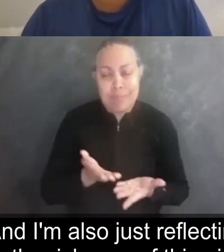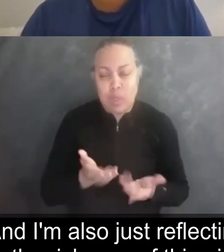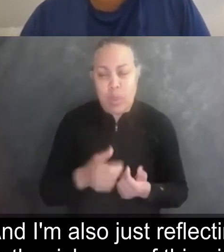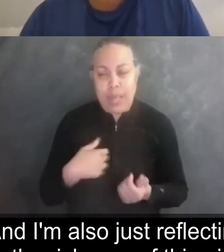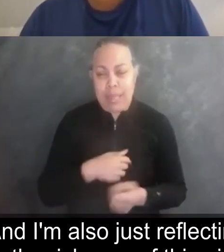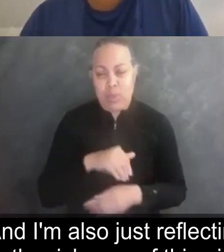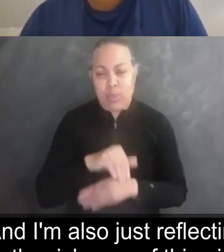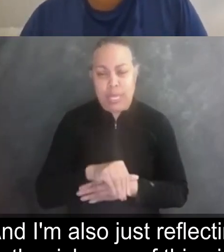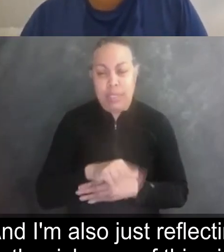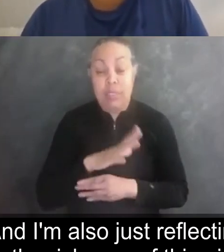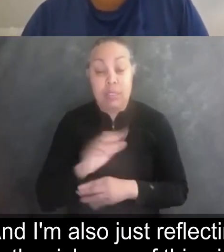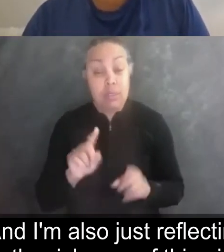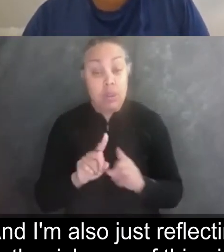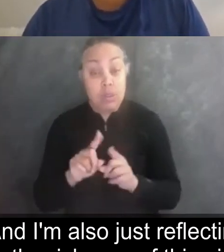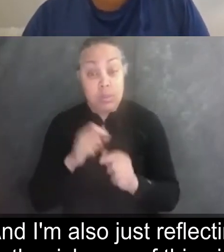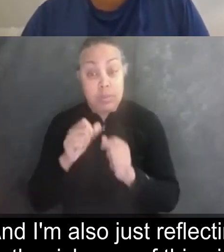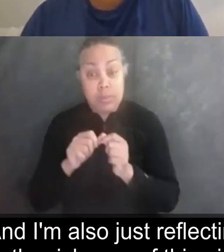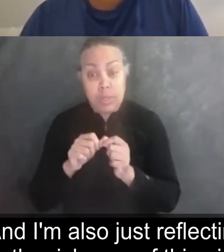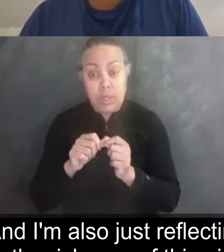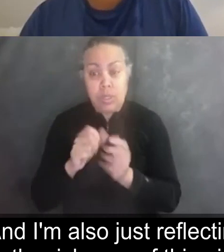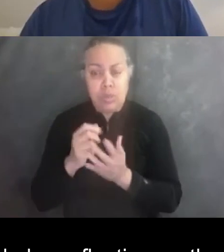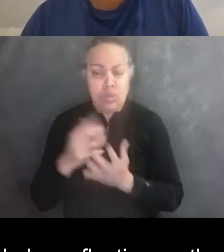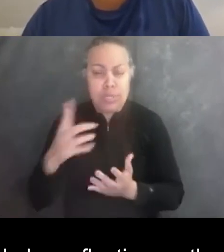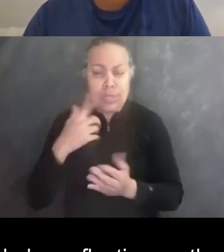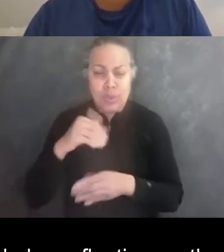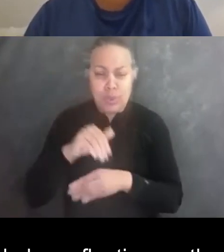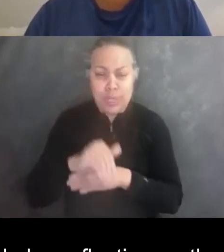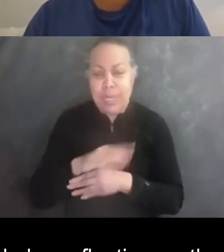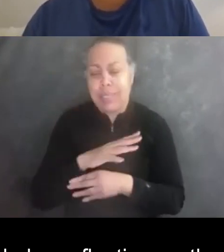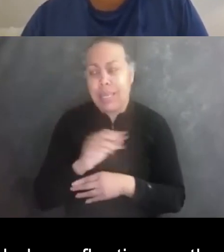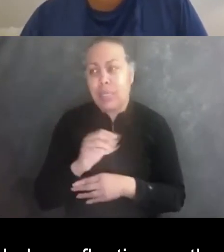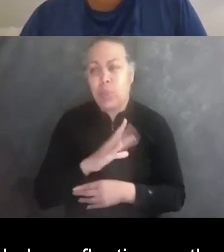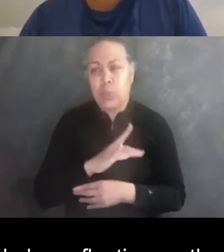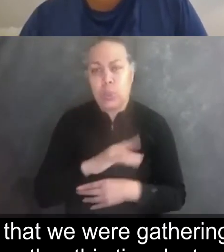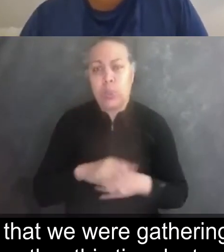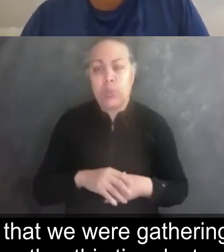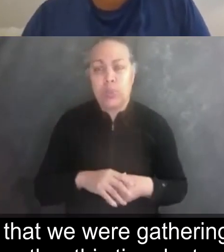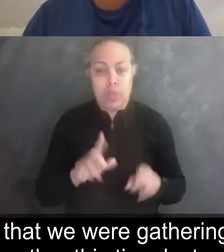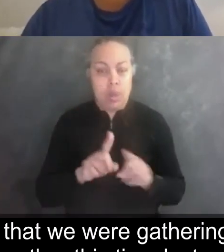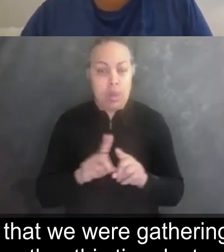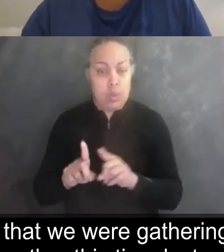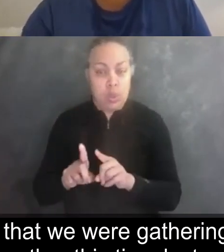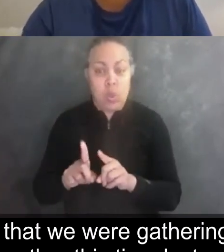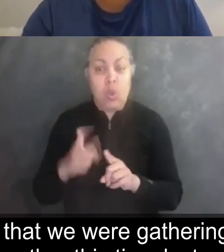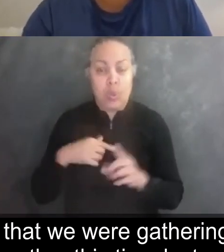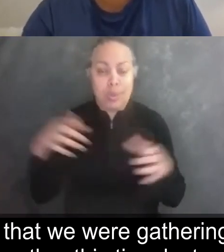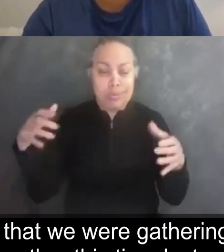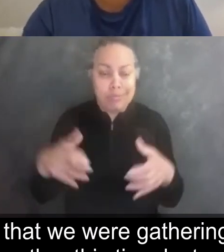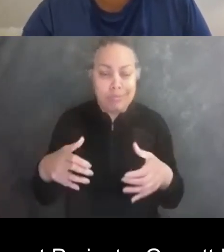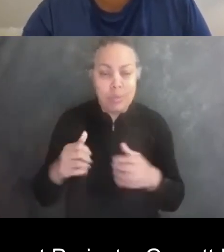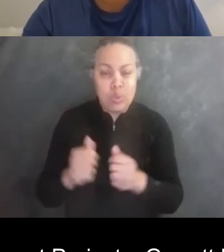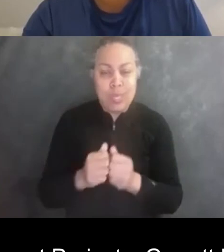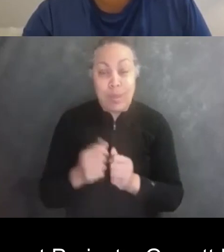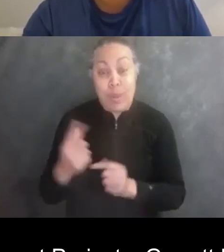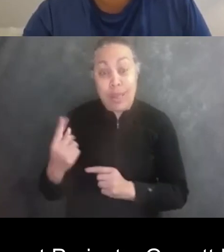I'm also just reflecting on the richness of this night, and also reflecting on the fact that we were gathering together this time last